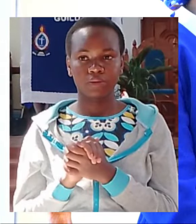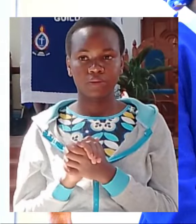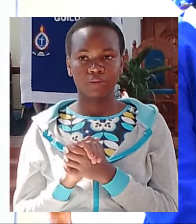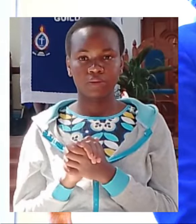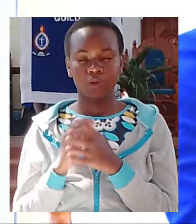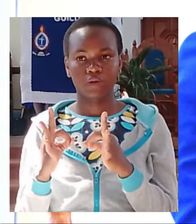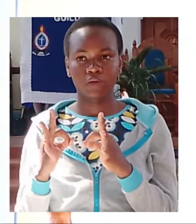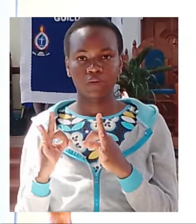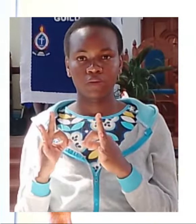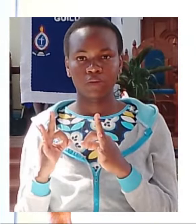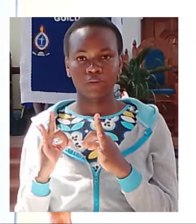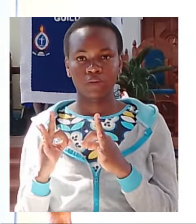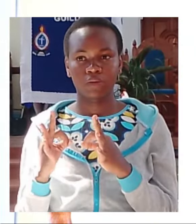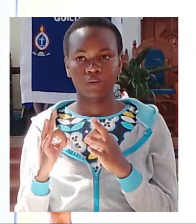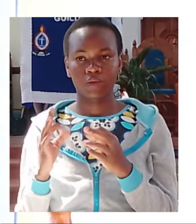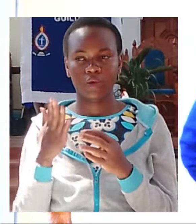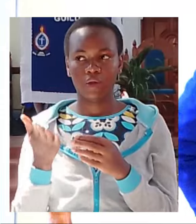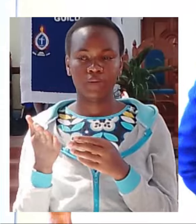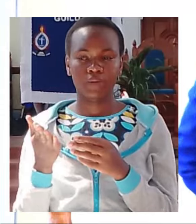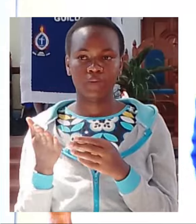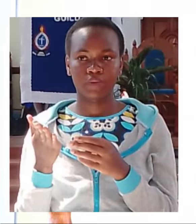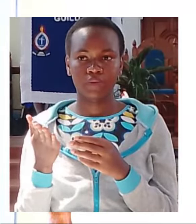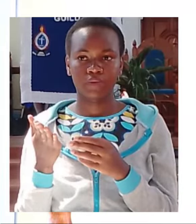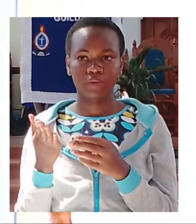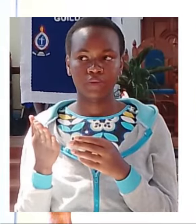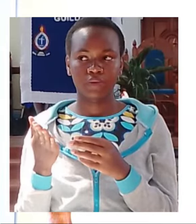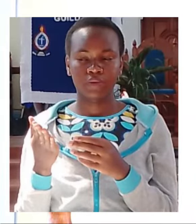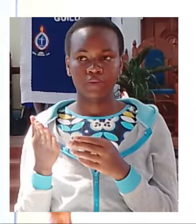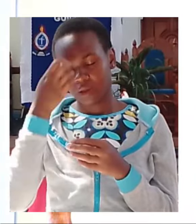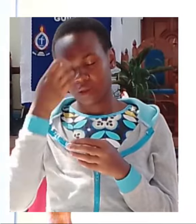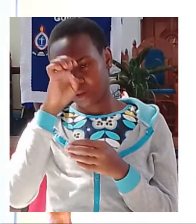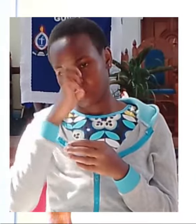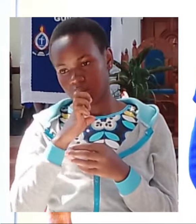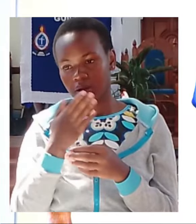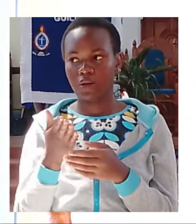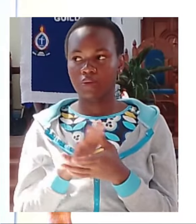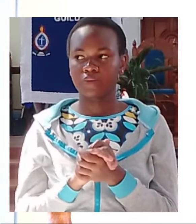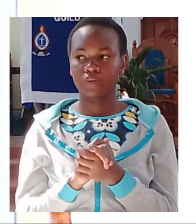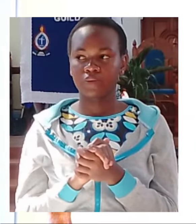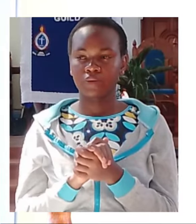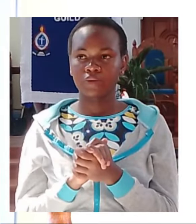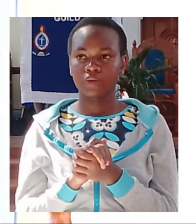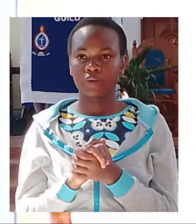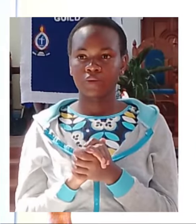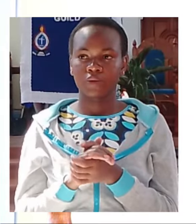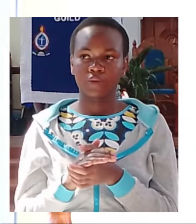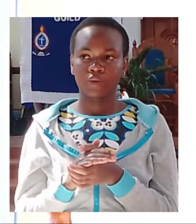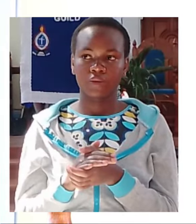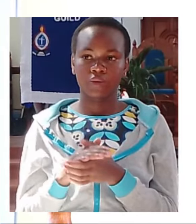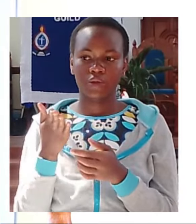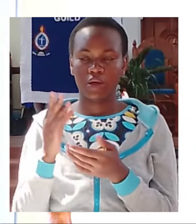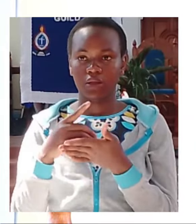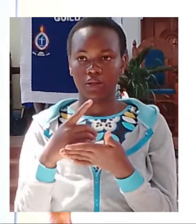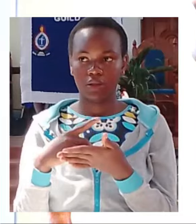If our patron, nambaye alikuwa elder wangu wakati nilikuwa huko kwa district